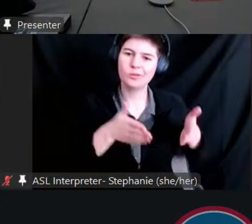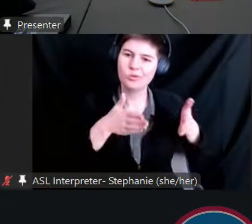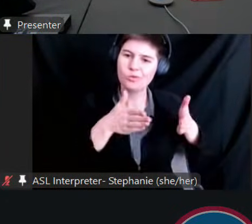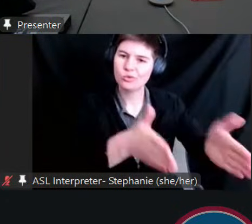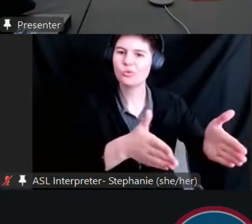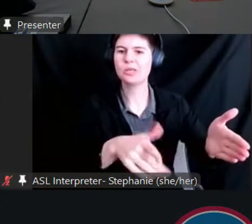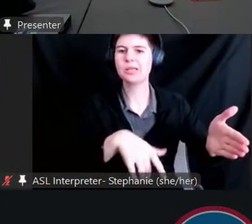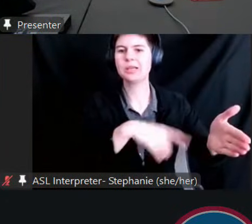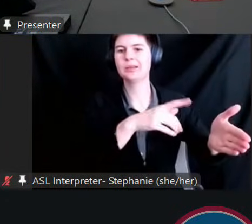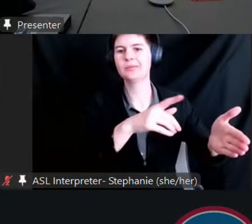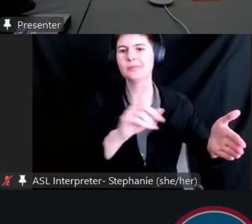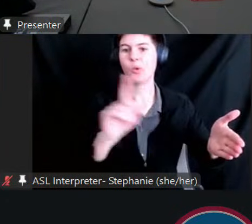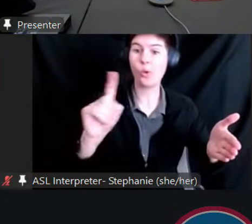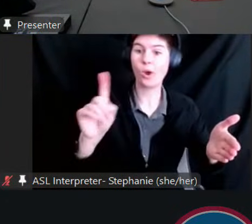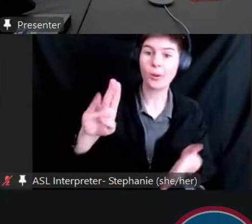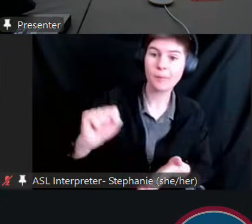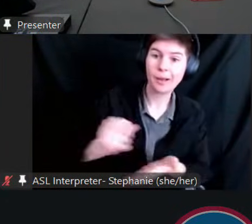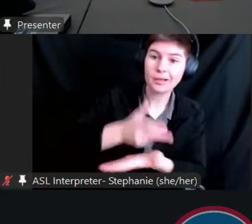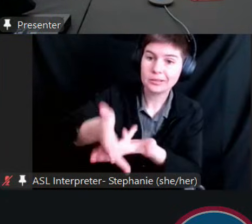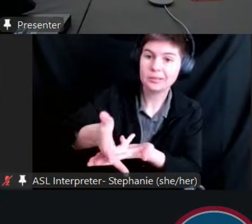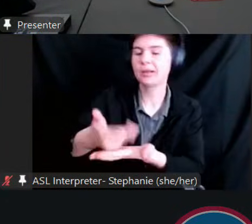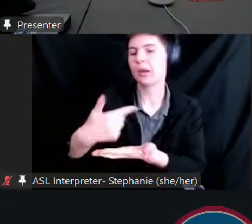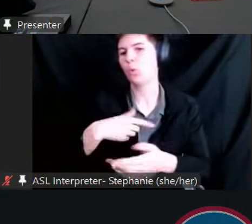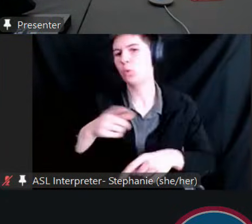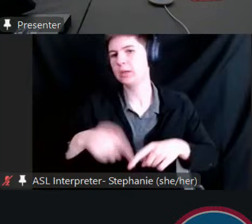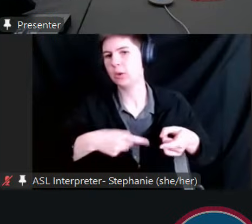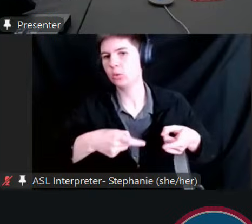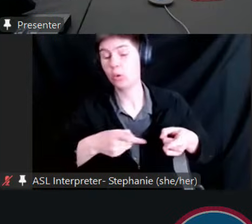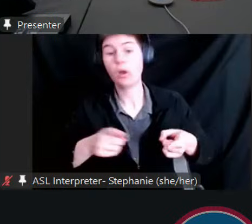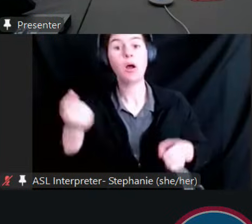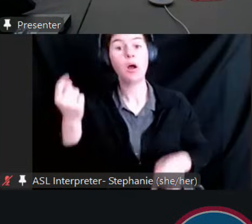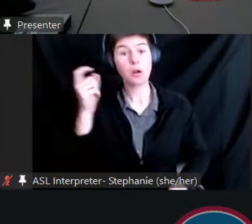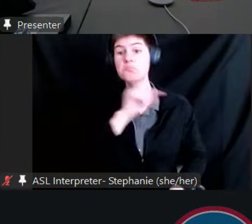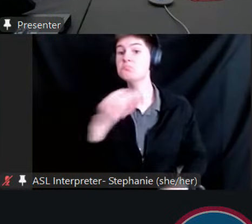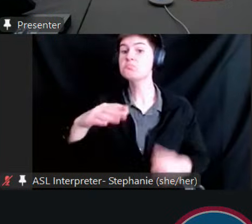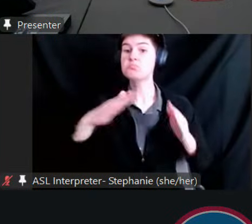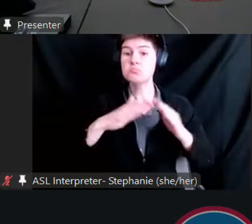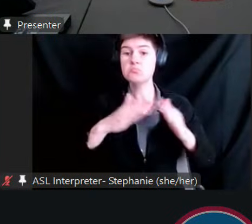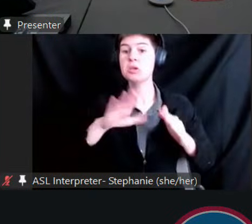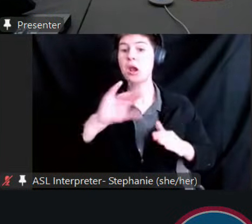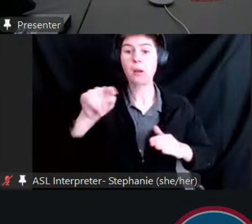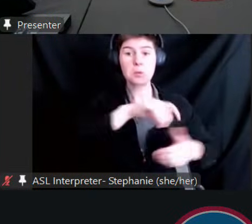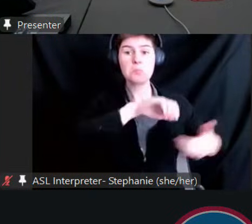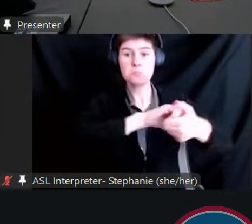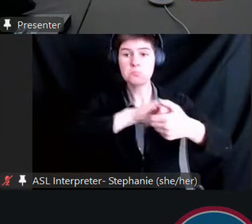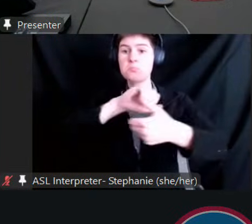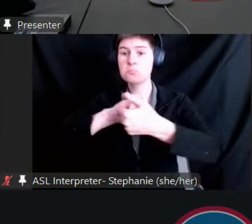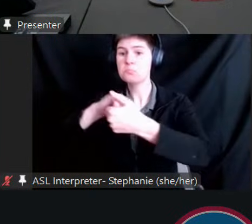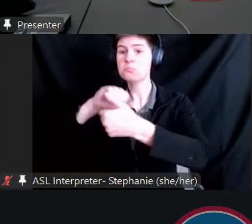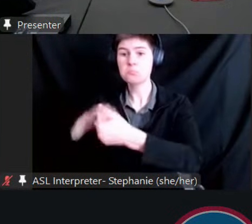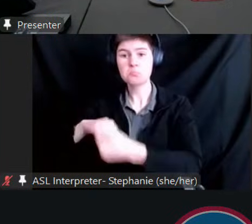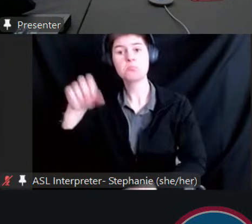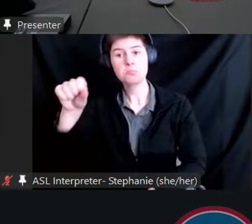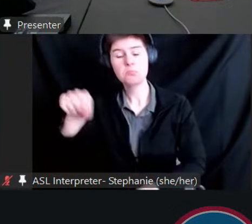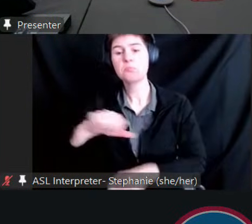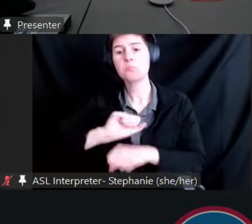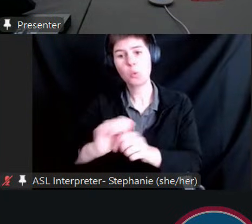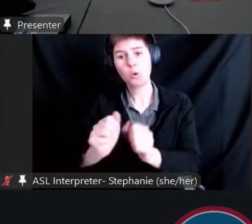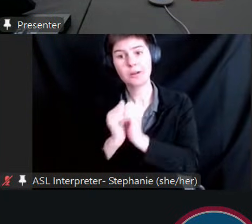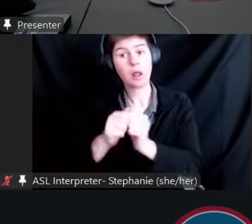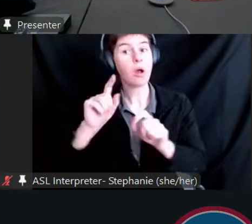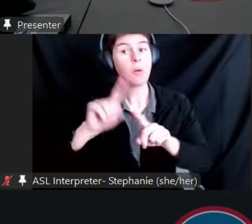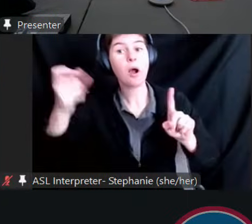priority infrastructure. So we do have good partners in the city. We work with them on a regular basis, but with a lot of competing interests, like